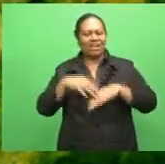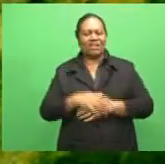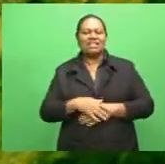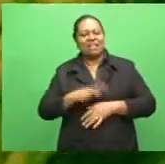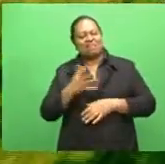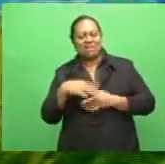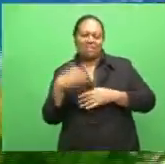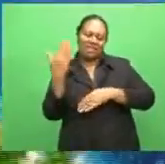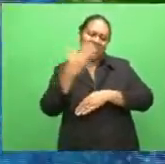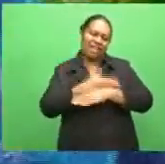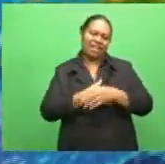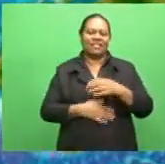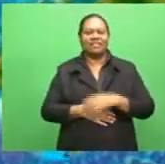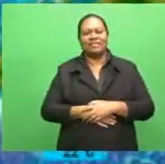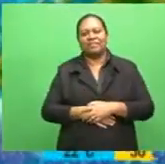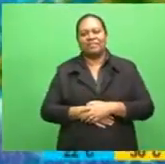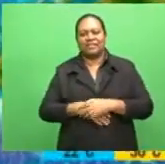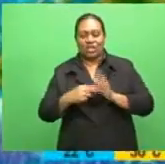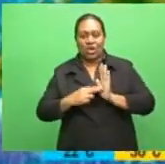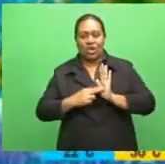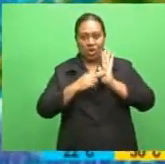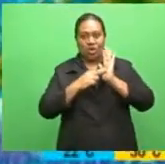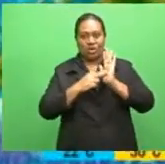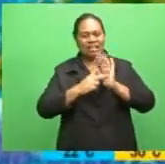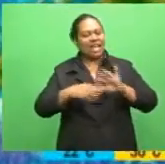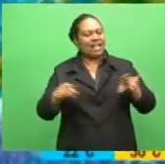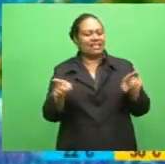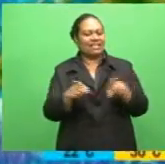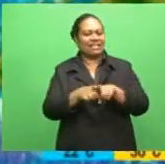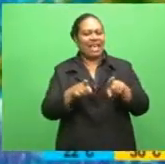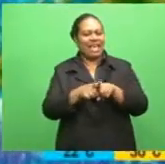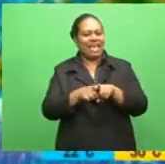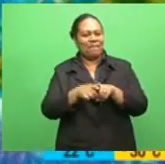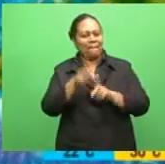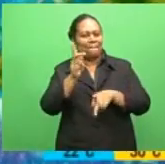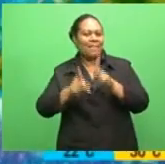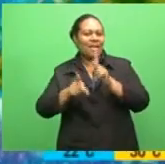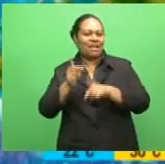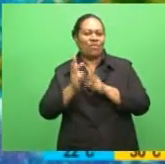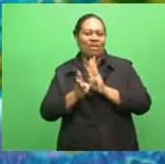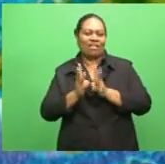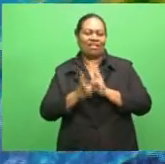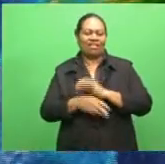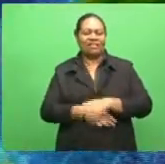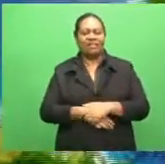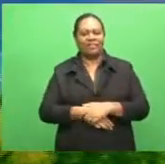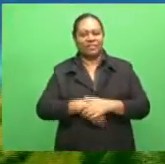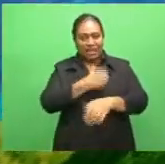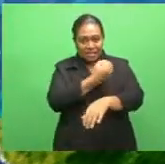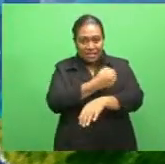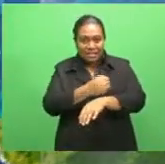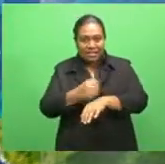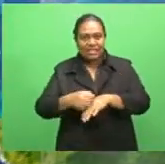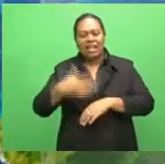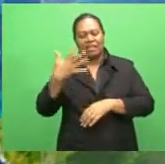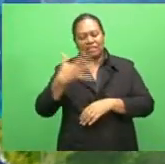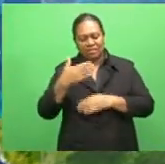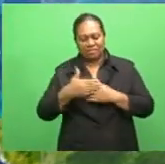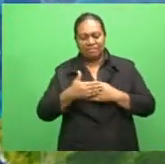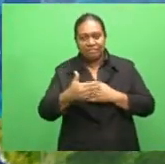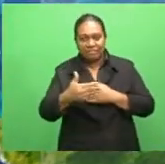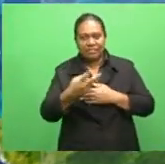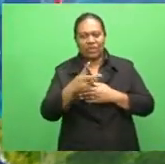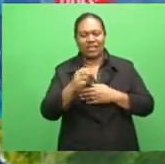showers. And up north, much of the same weather pattern followed. At sea, southeast winds 15 to 20